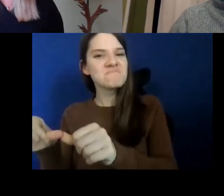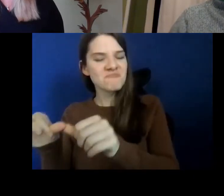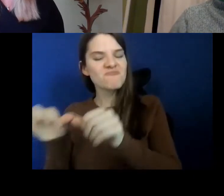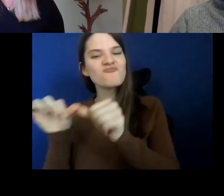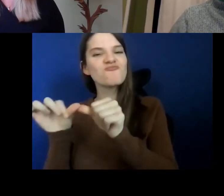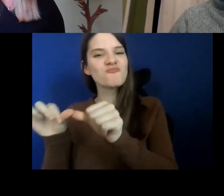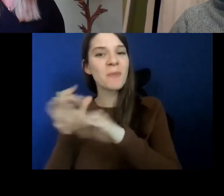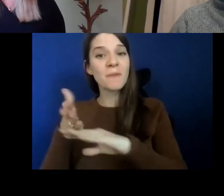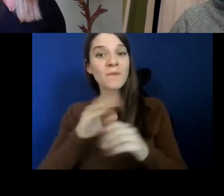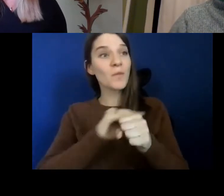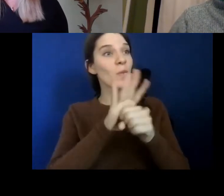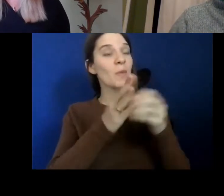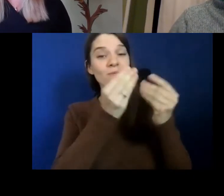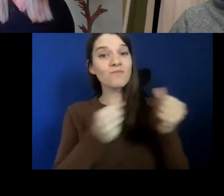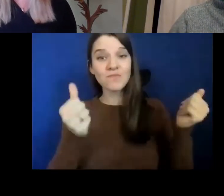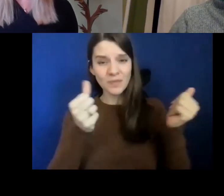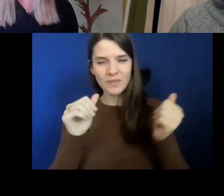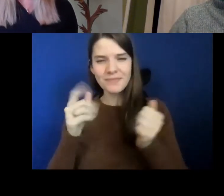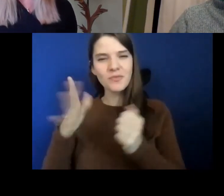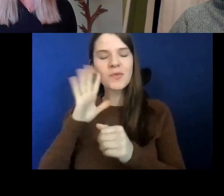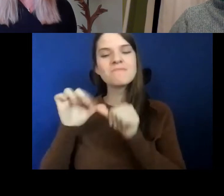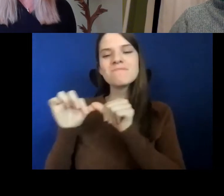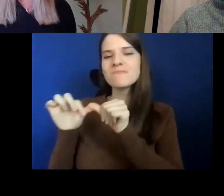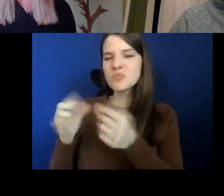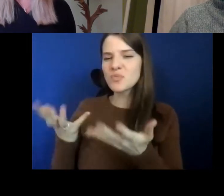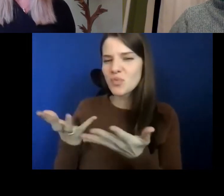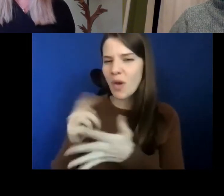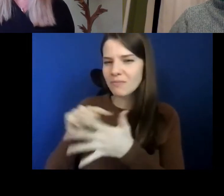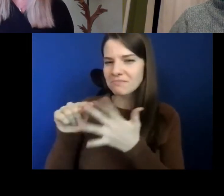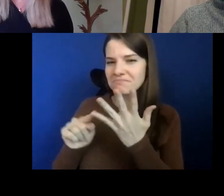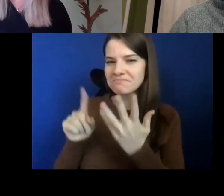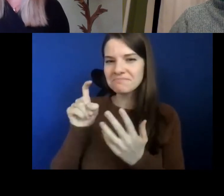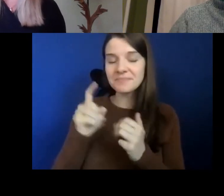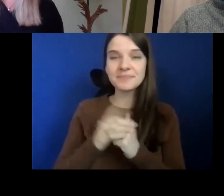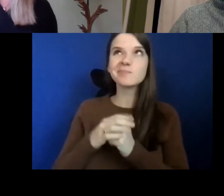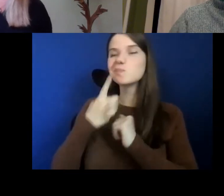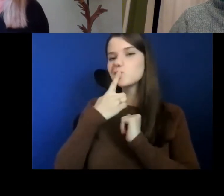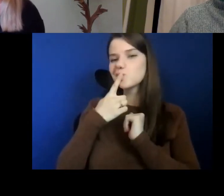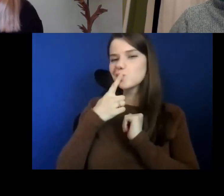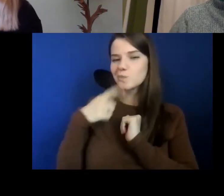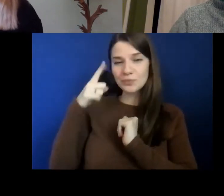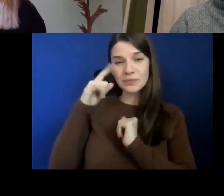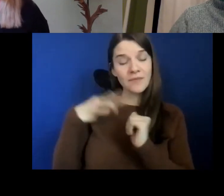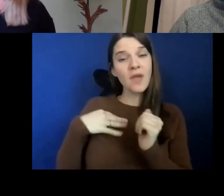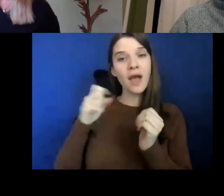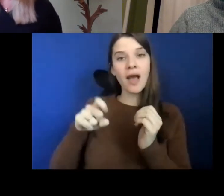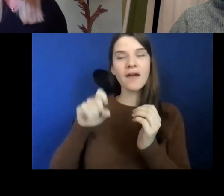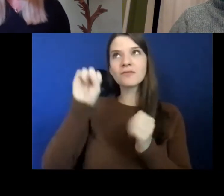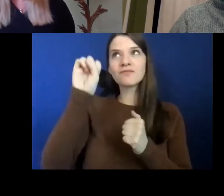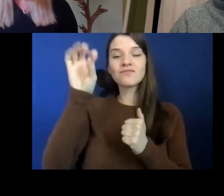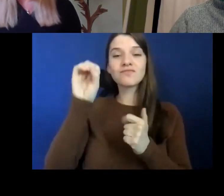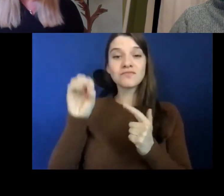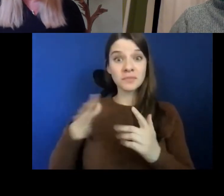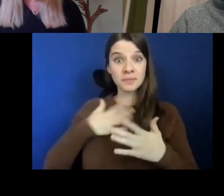pandemic ends? So I think if I had to kind of list some of the things that'll happen from a